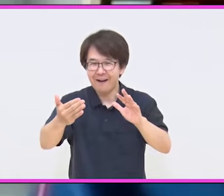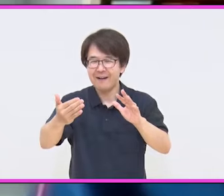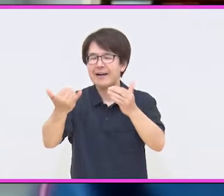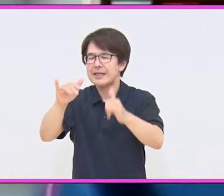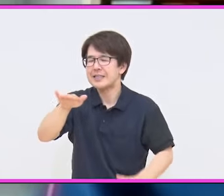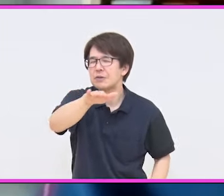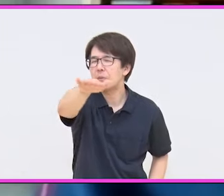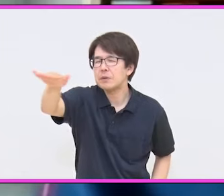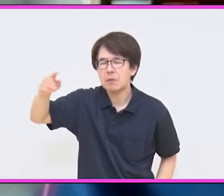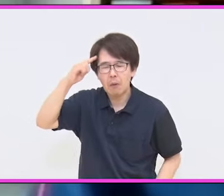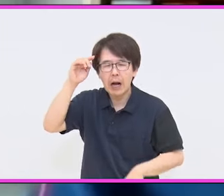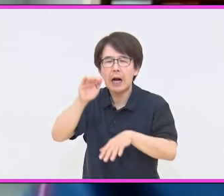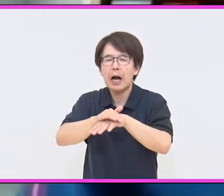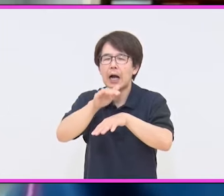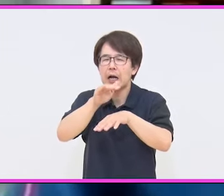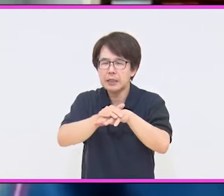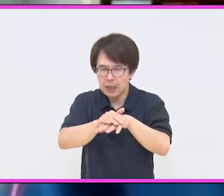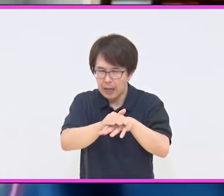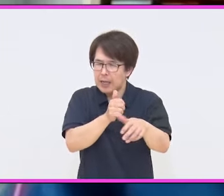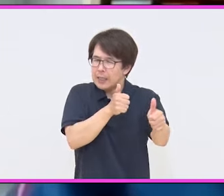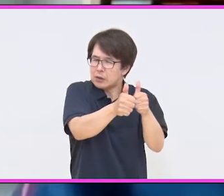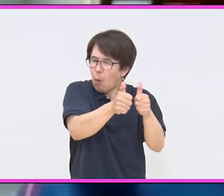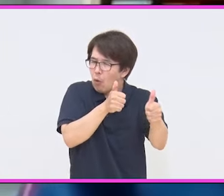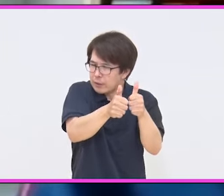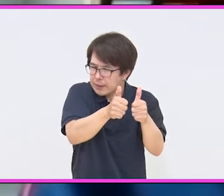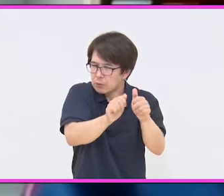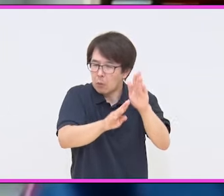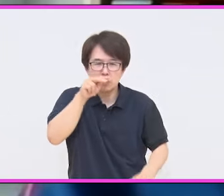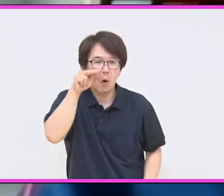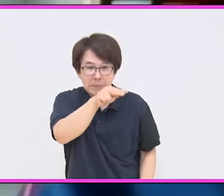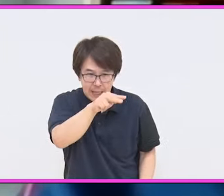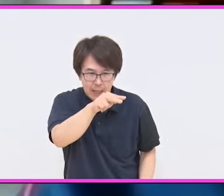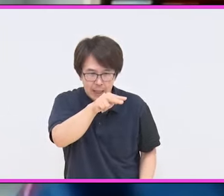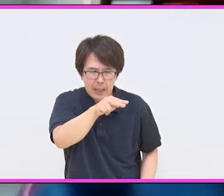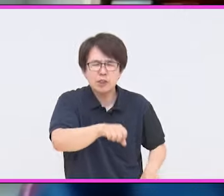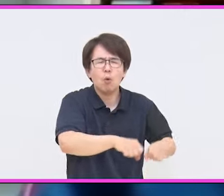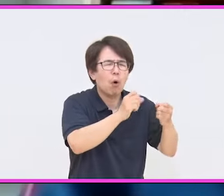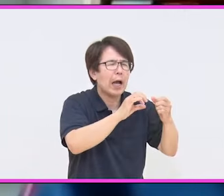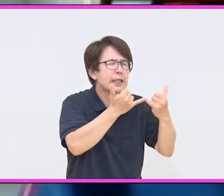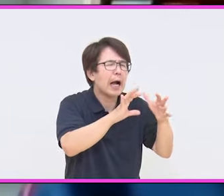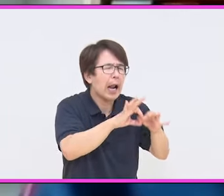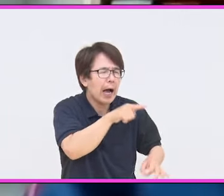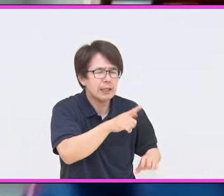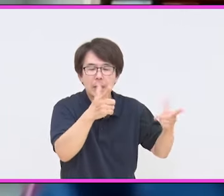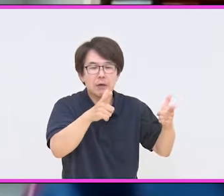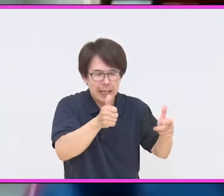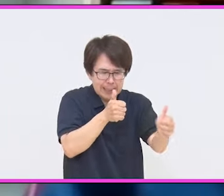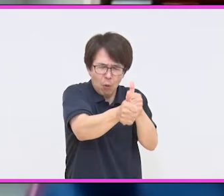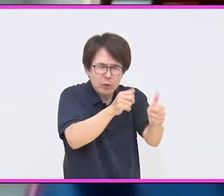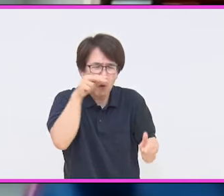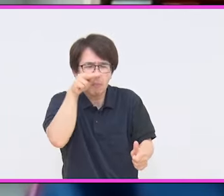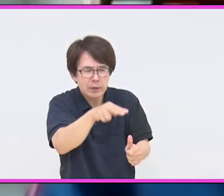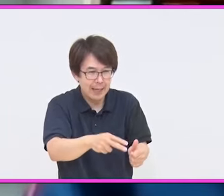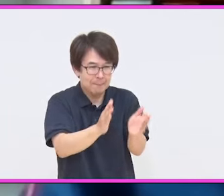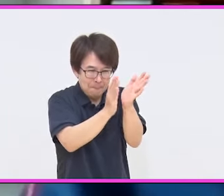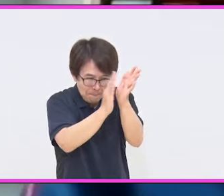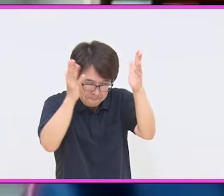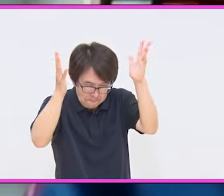people trulylooking at sport and applauding the achievement and the